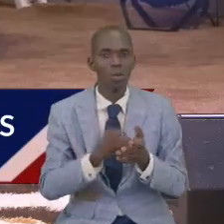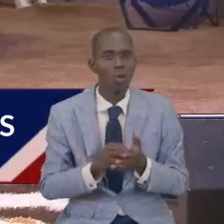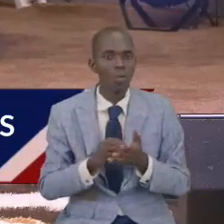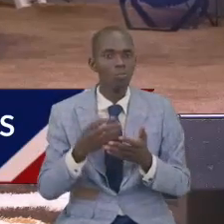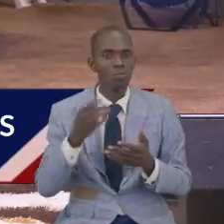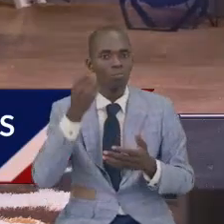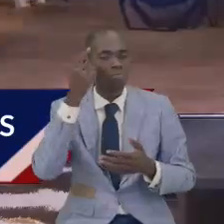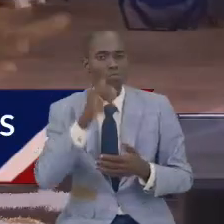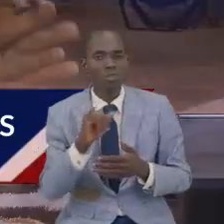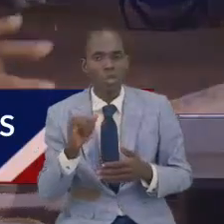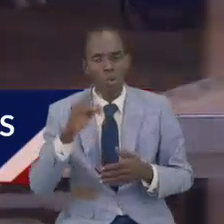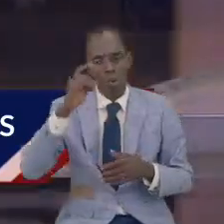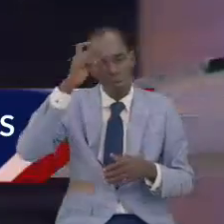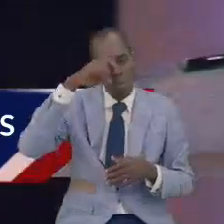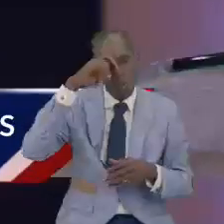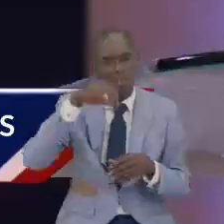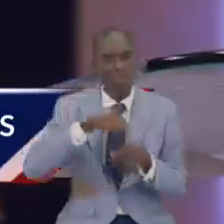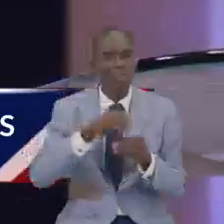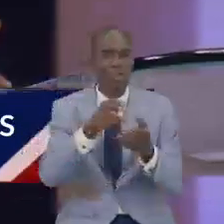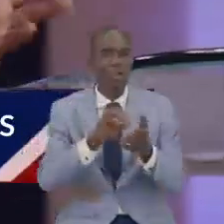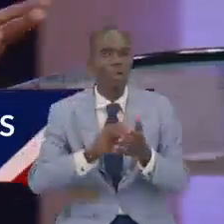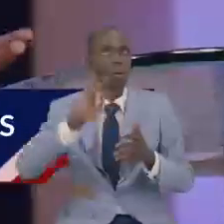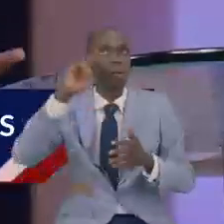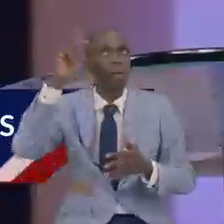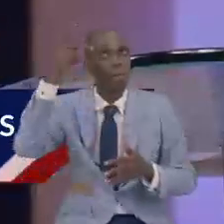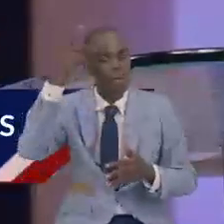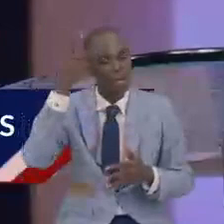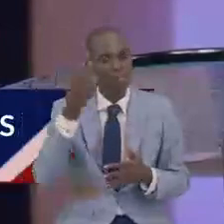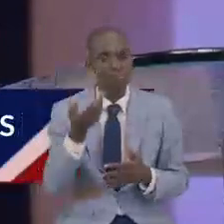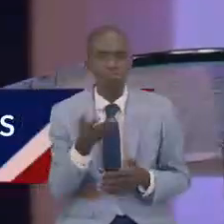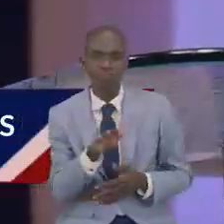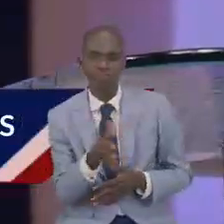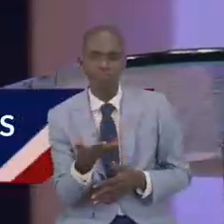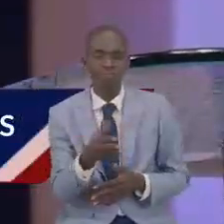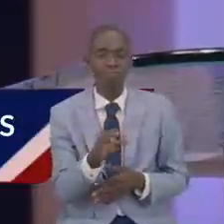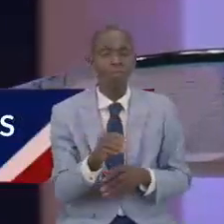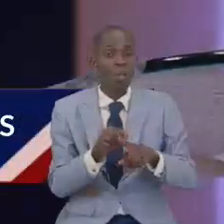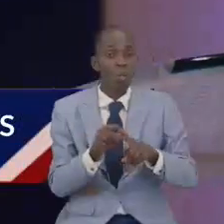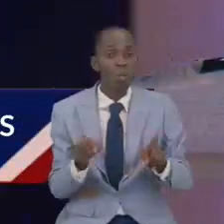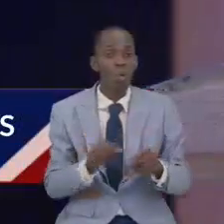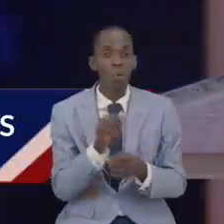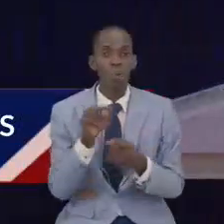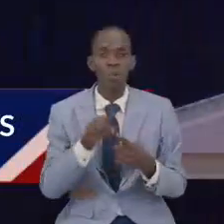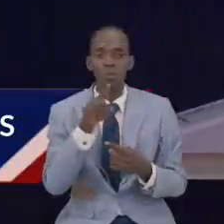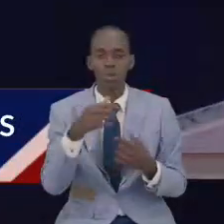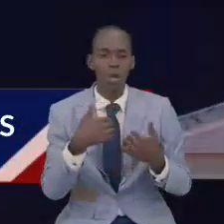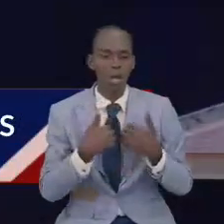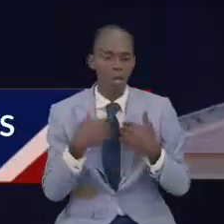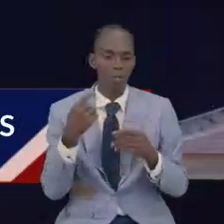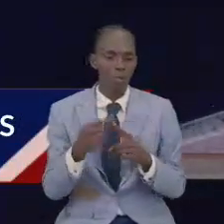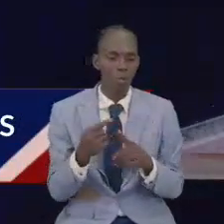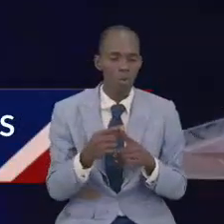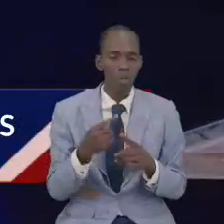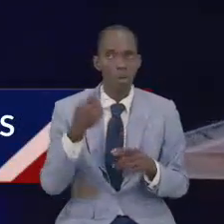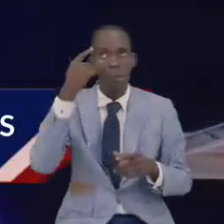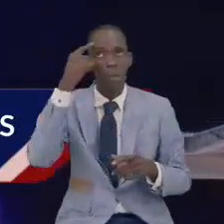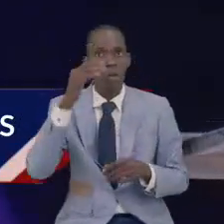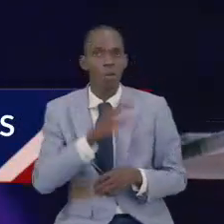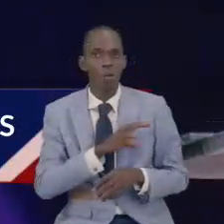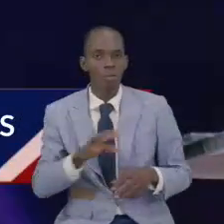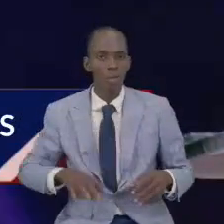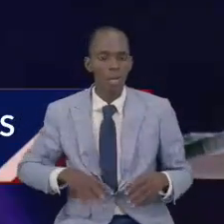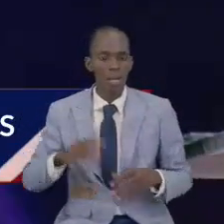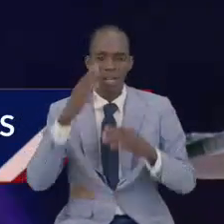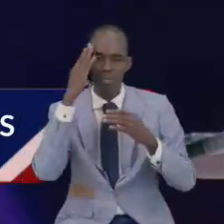their political maneuvering. But when you have the word of God, the mind of Christ, the experience